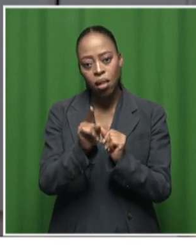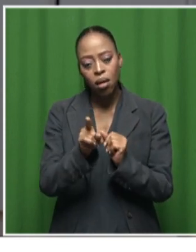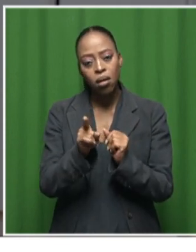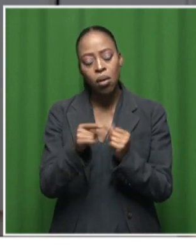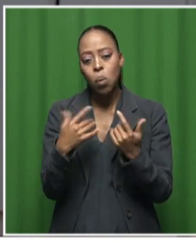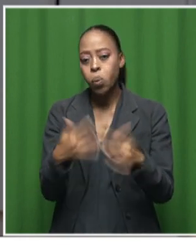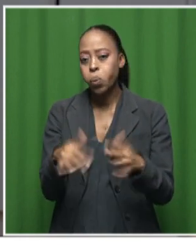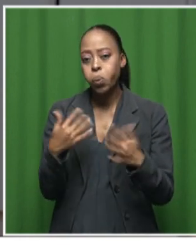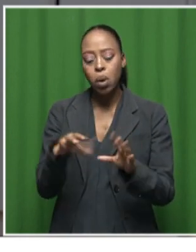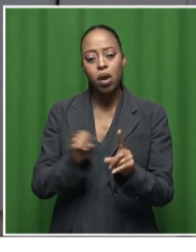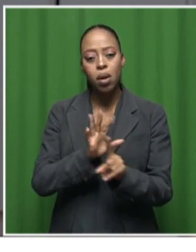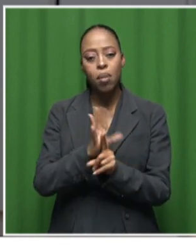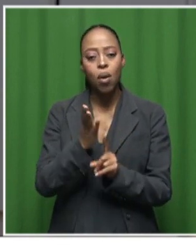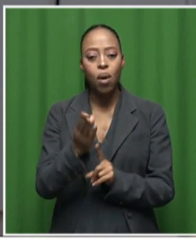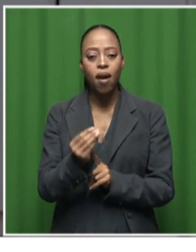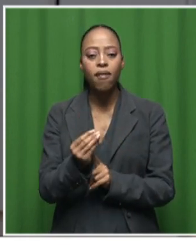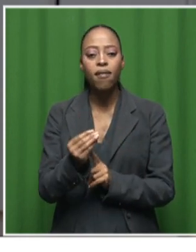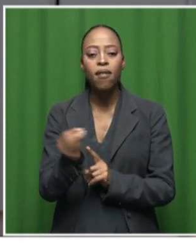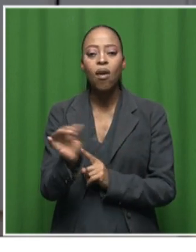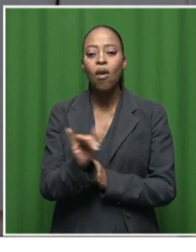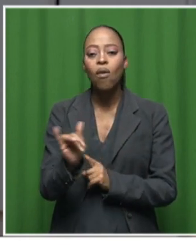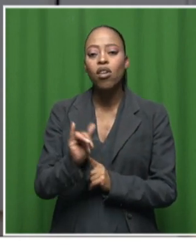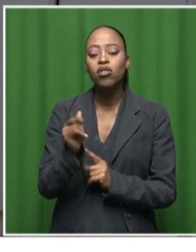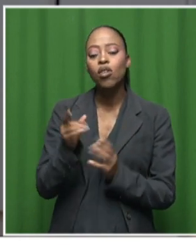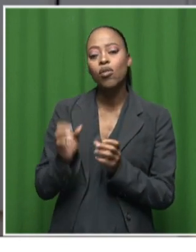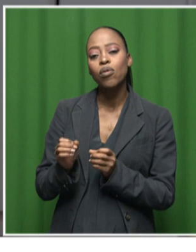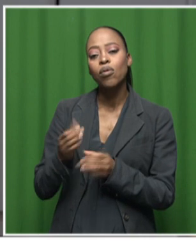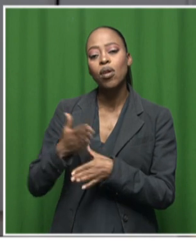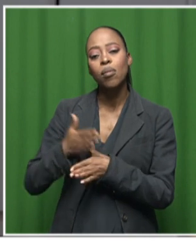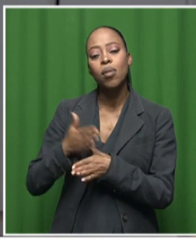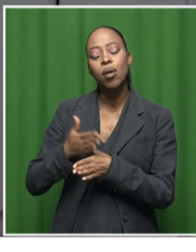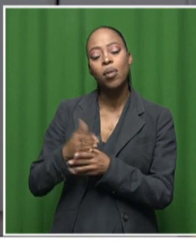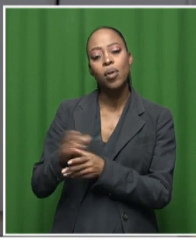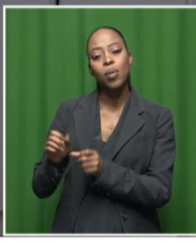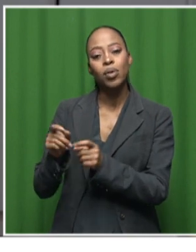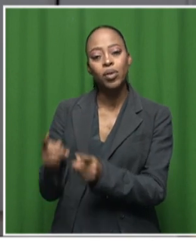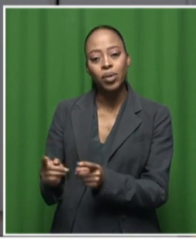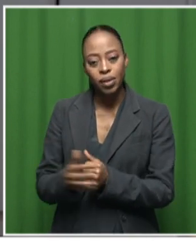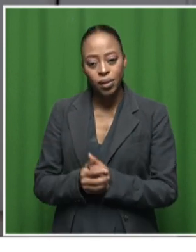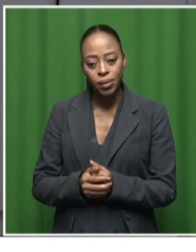hugely significant impact on the number of employment opportunities.